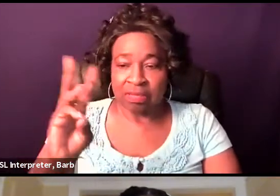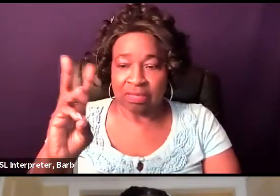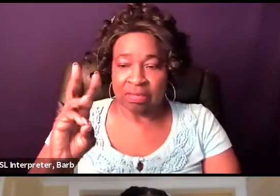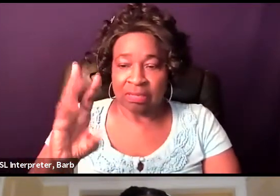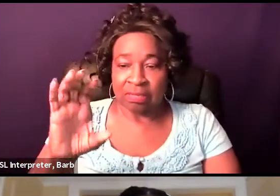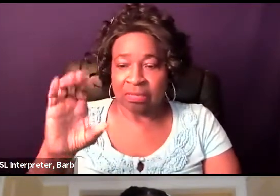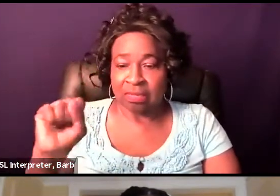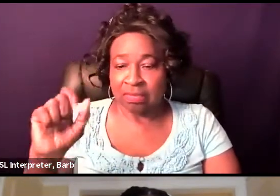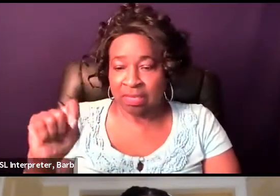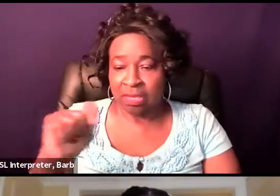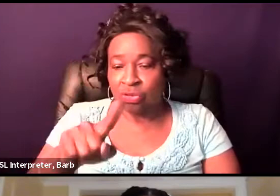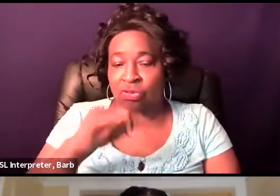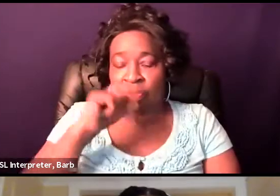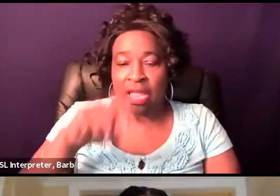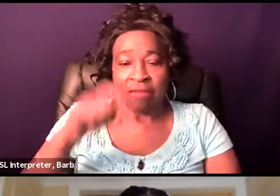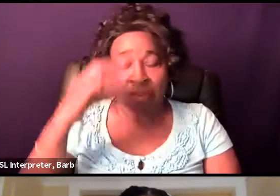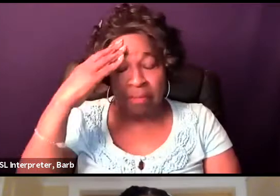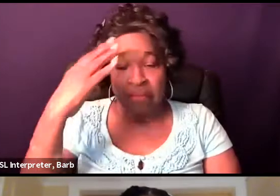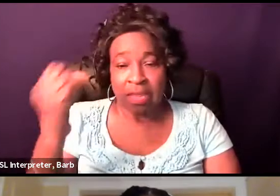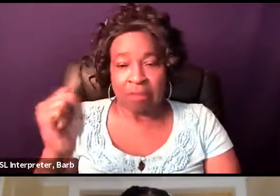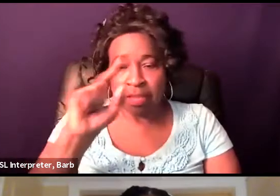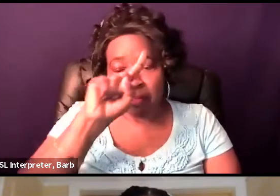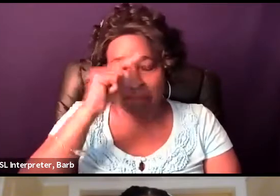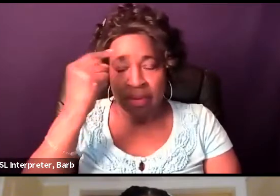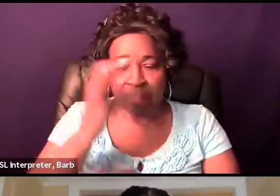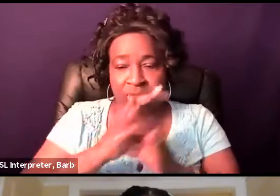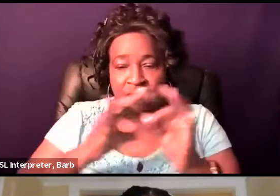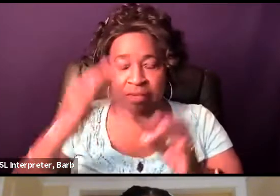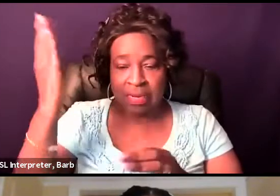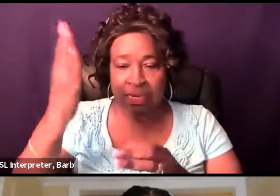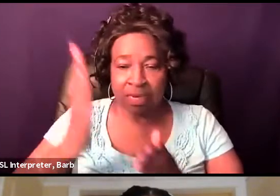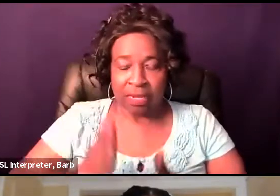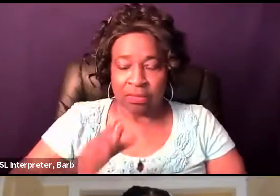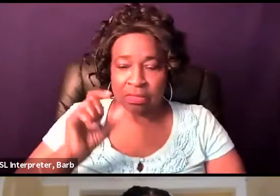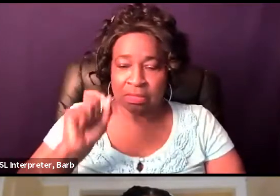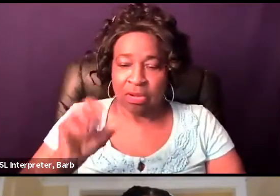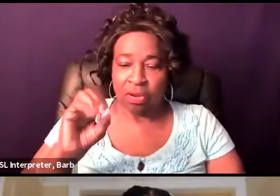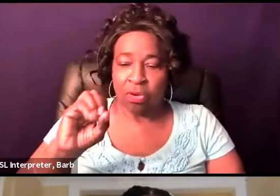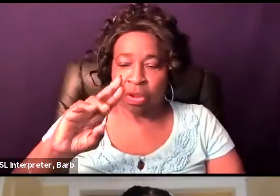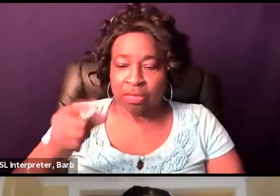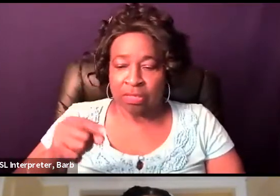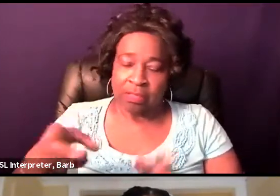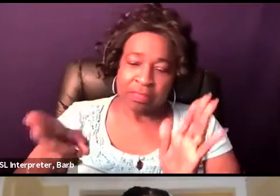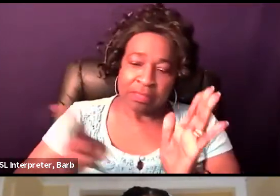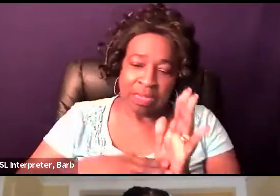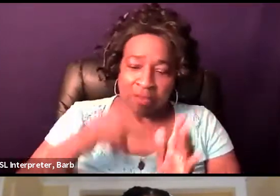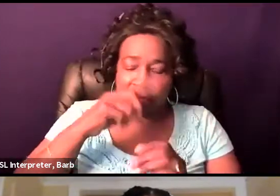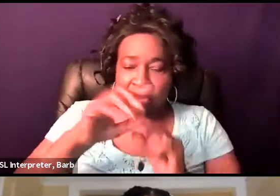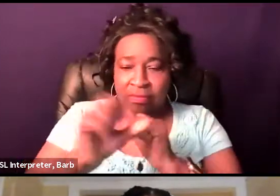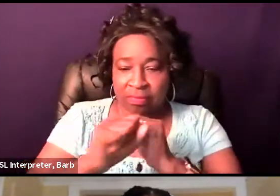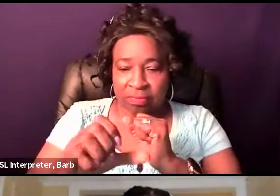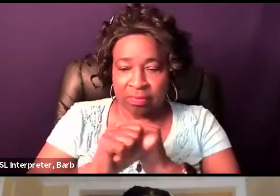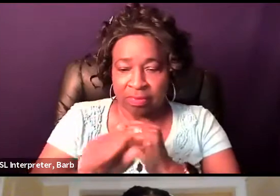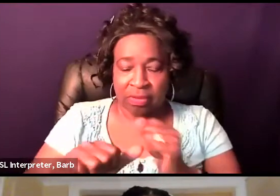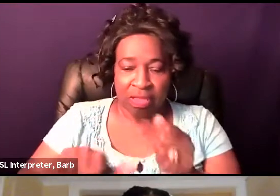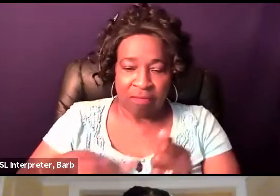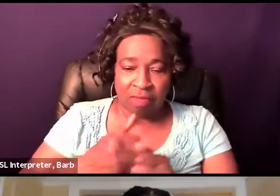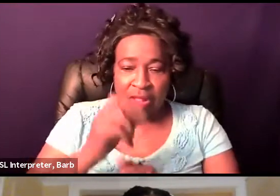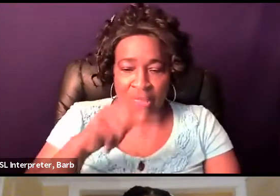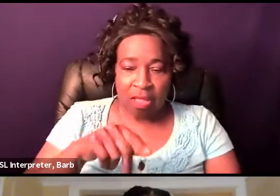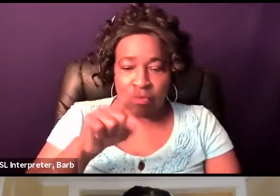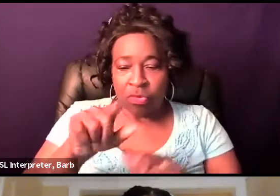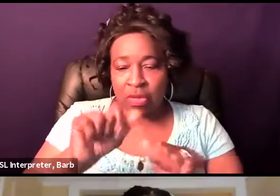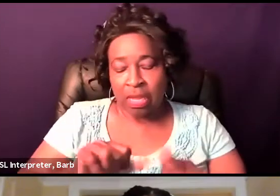any of that if you go to our website, blackfreedomlectures.org, and sign up for our newsletter or follow us on all the socials. You can learn more about